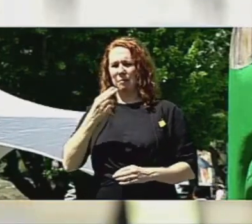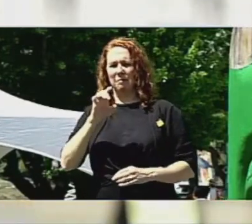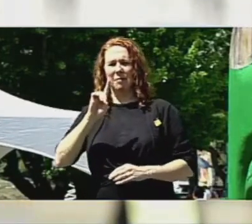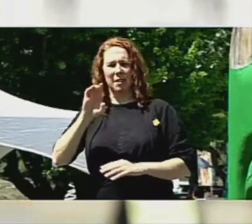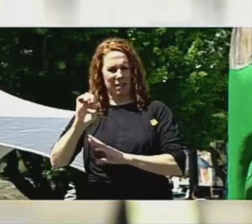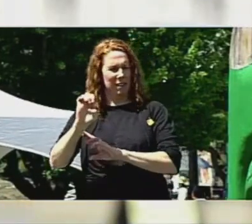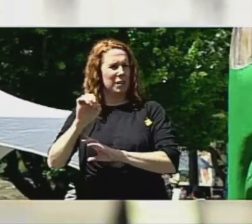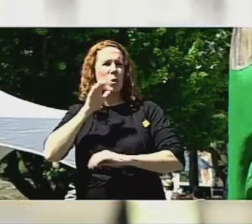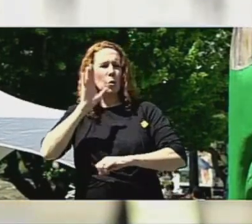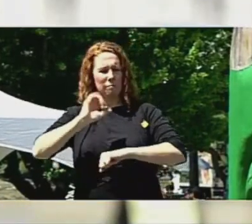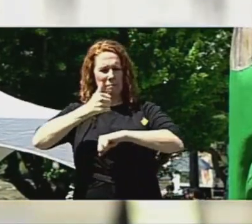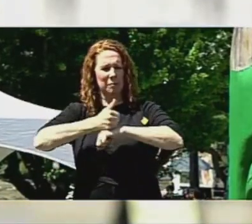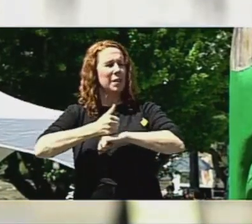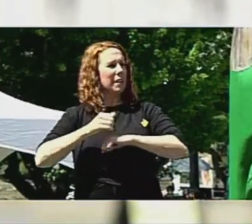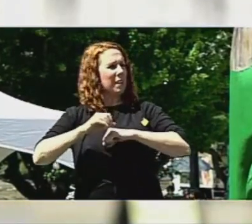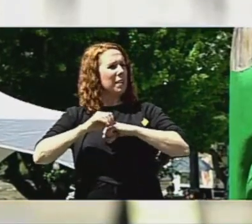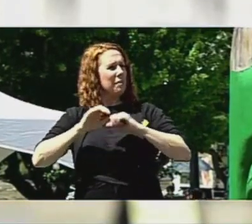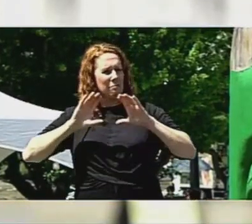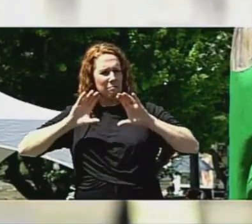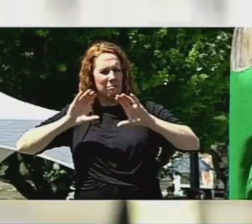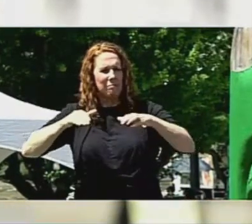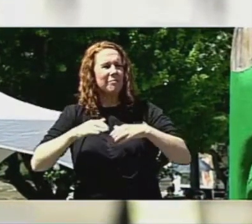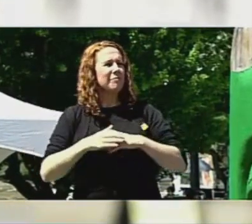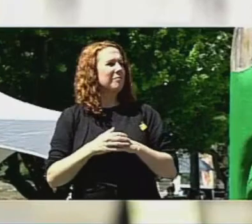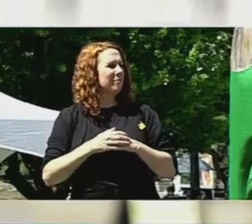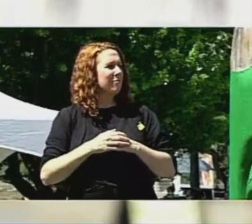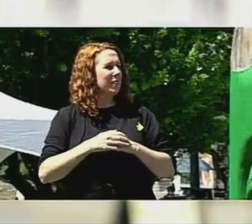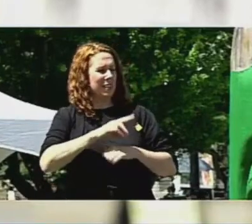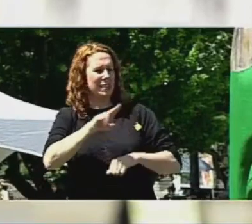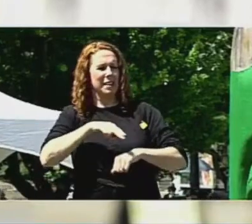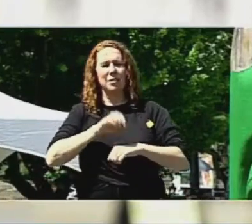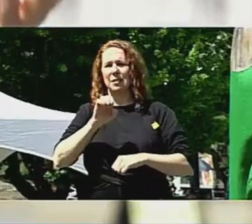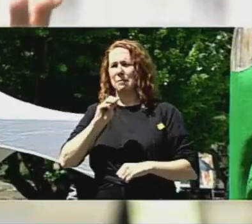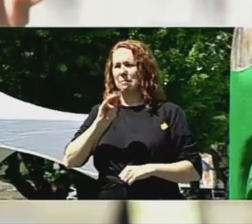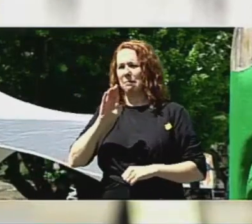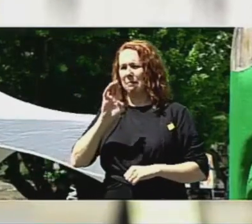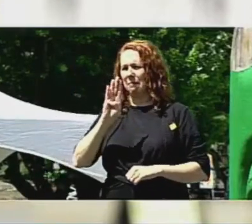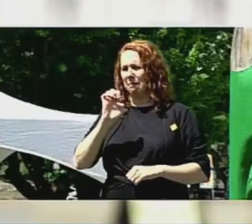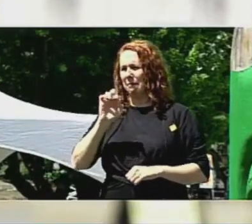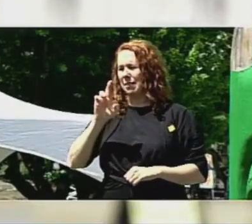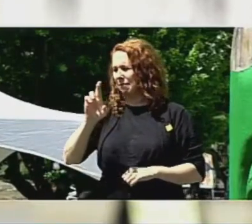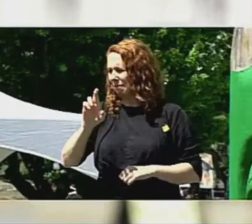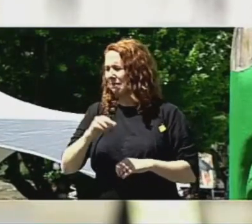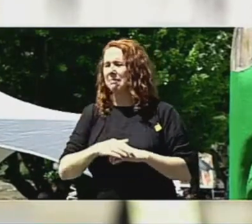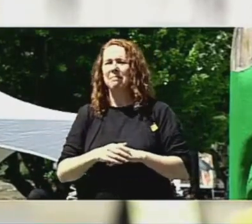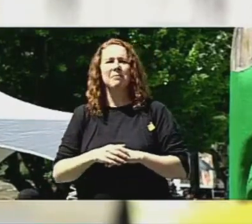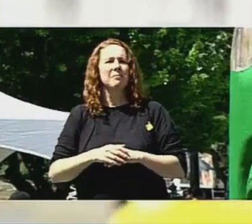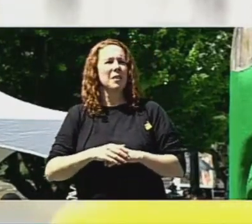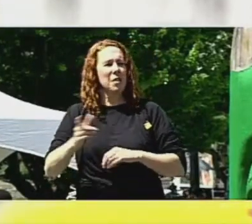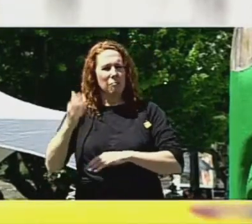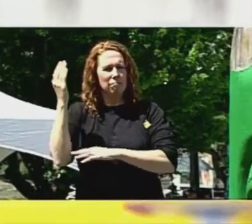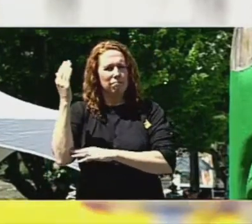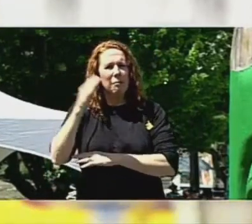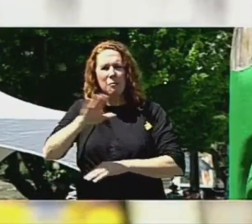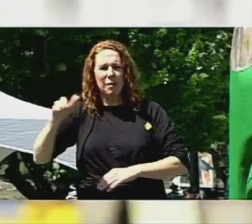national ambassador, whose voice is carrying across this nation and helping get this word out. So I'm